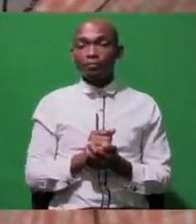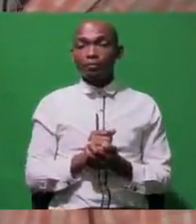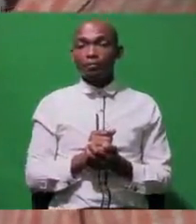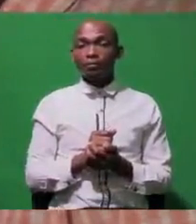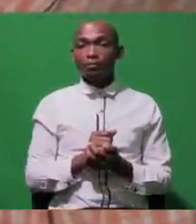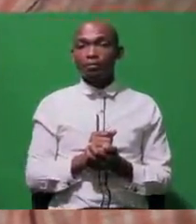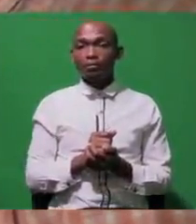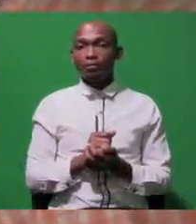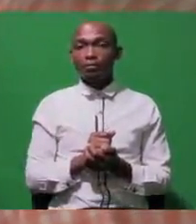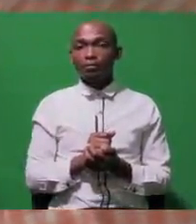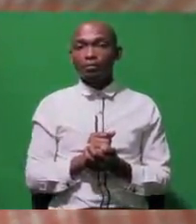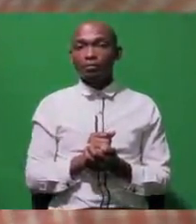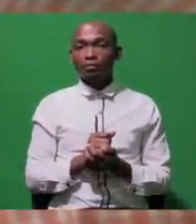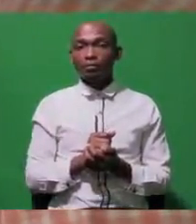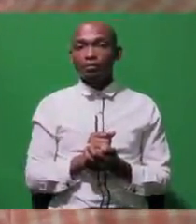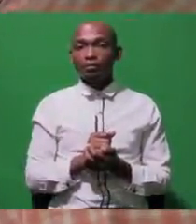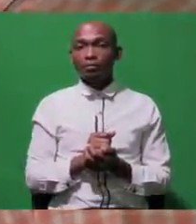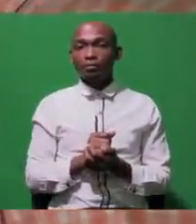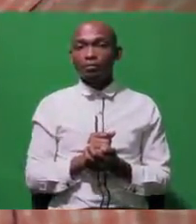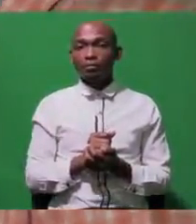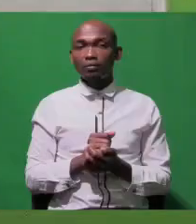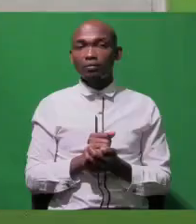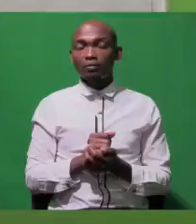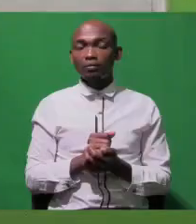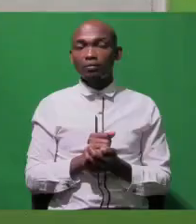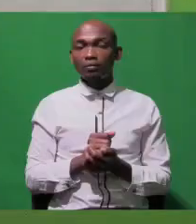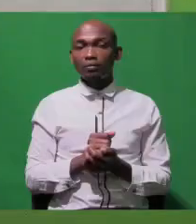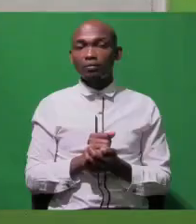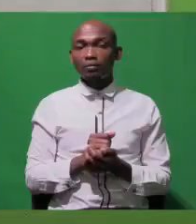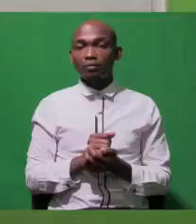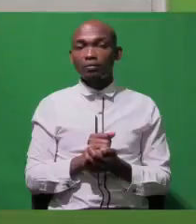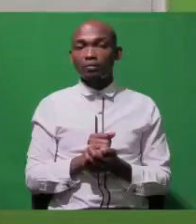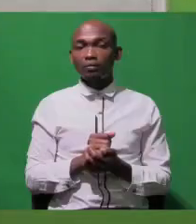0, 0, 0, 0.